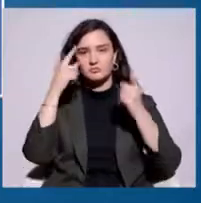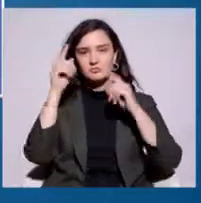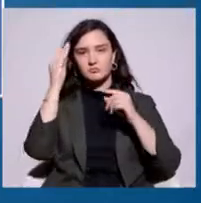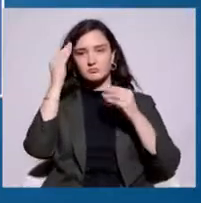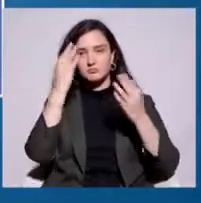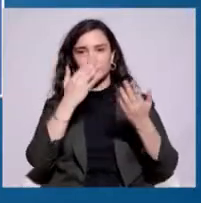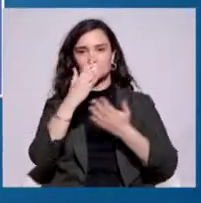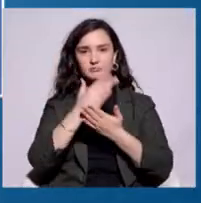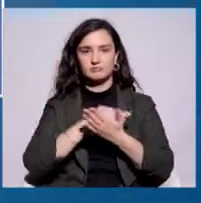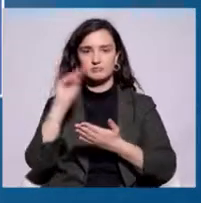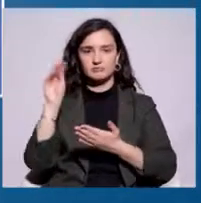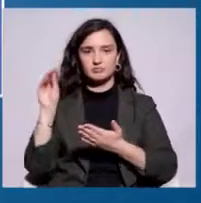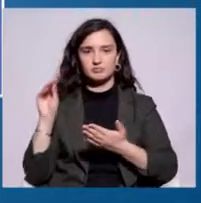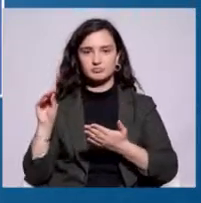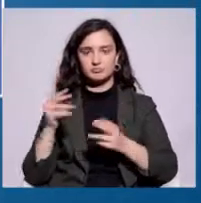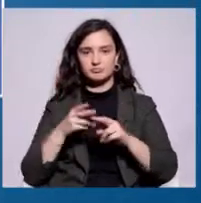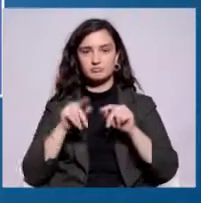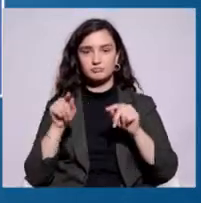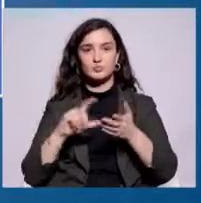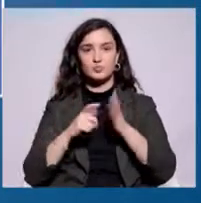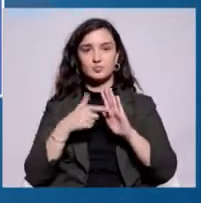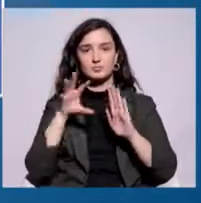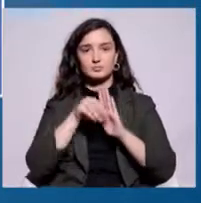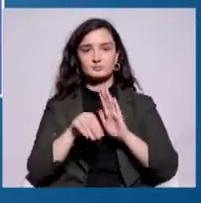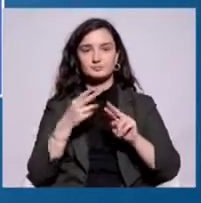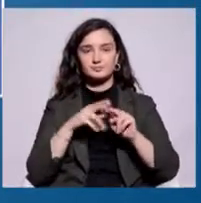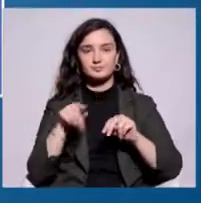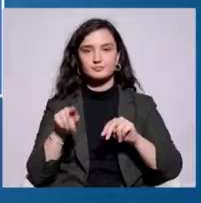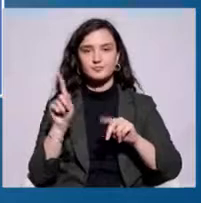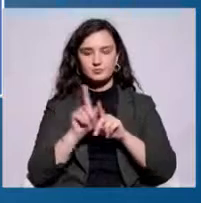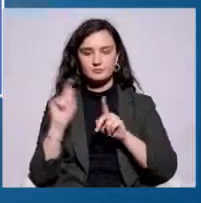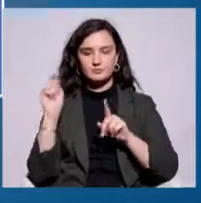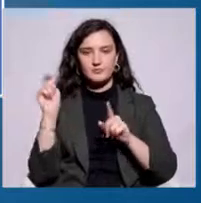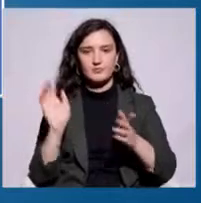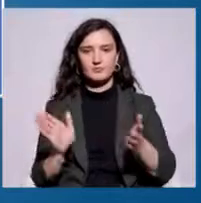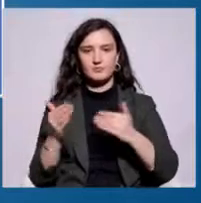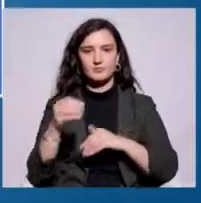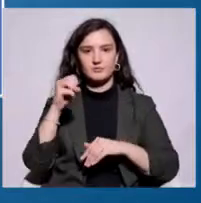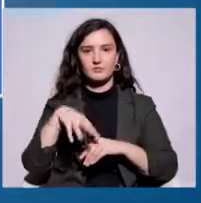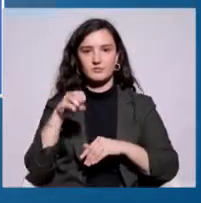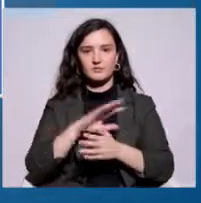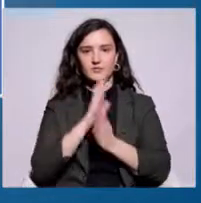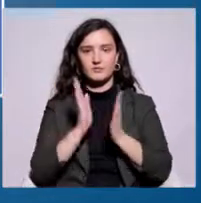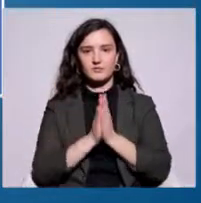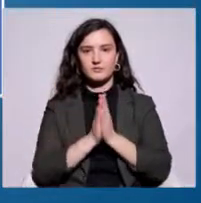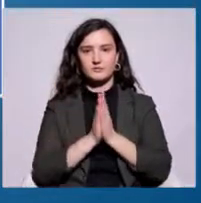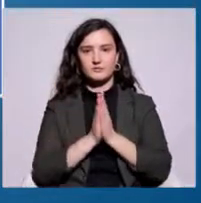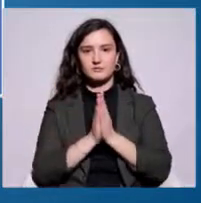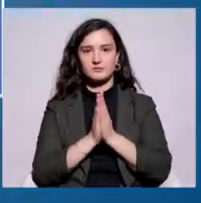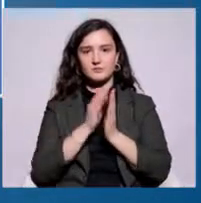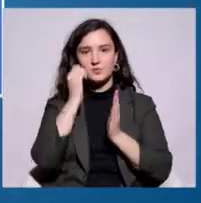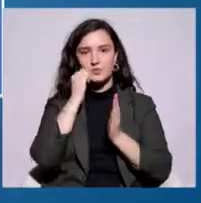down the ideas. And in the room, there is a waste bin to put all of the